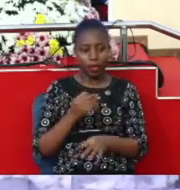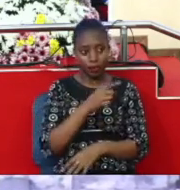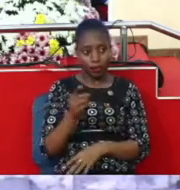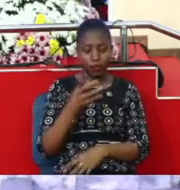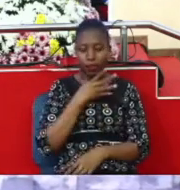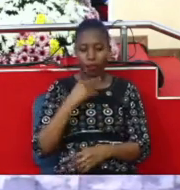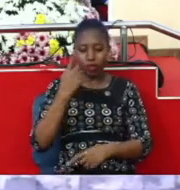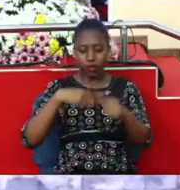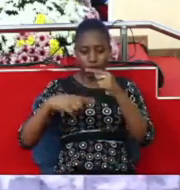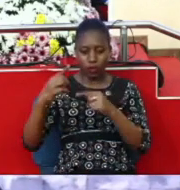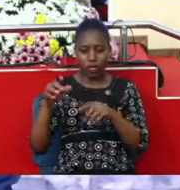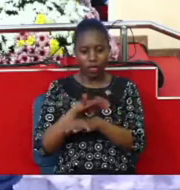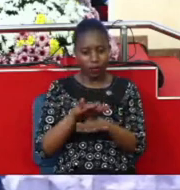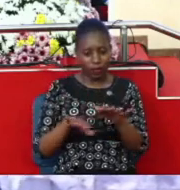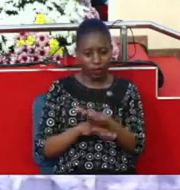else.